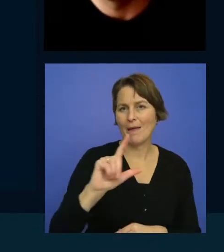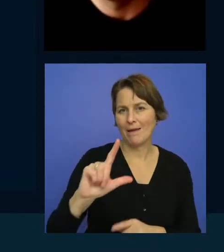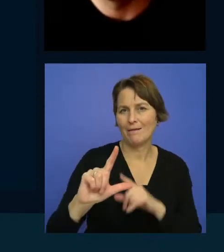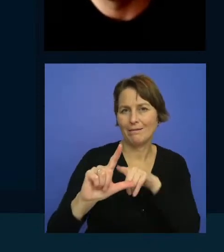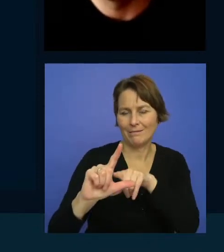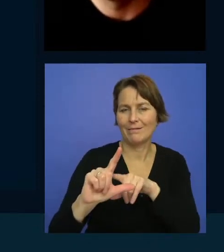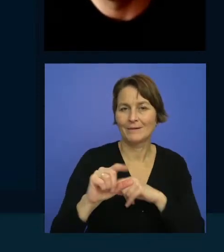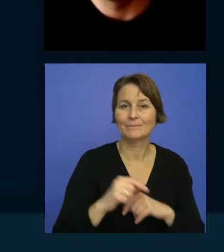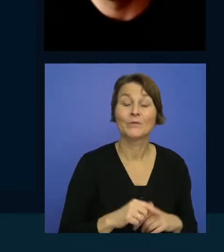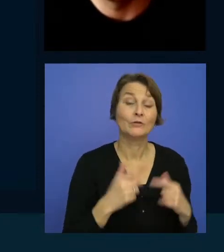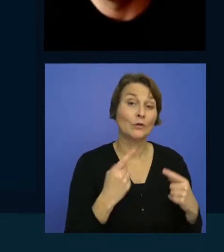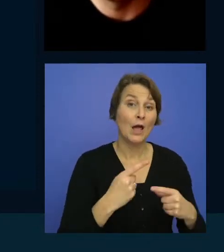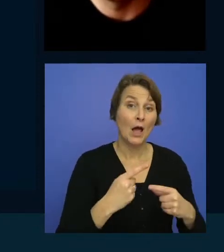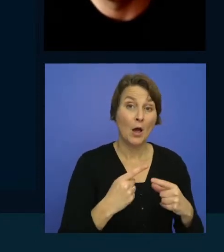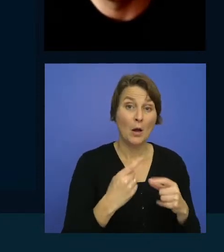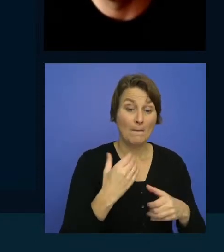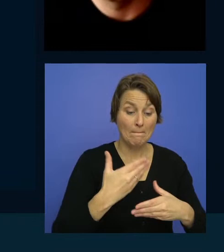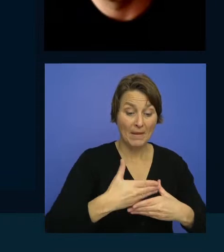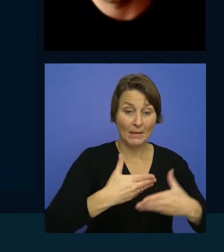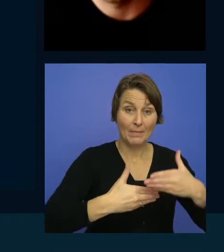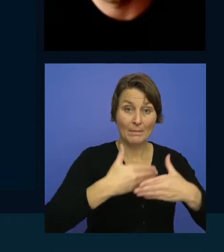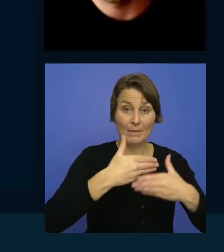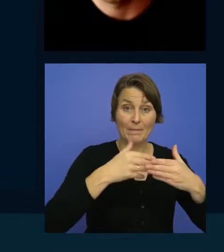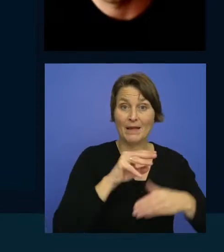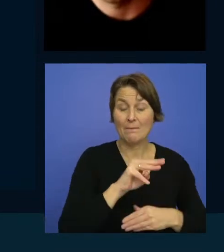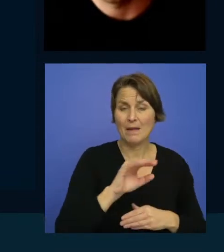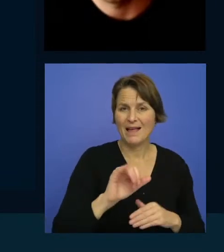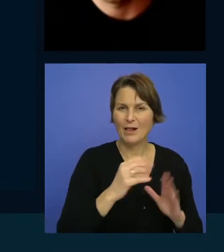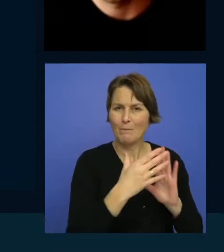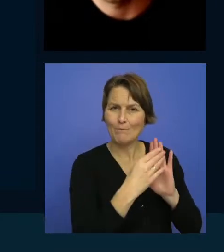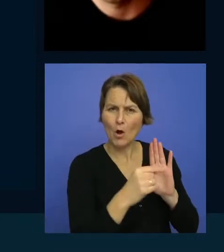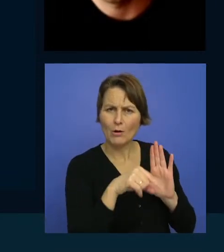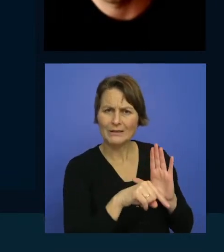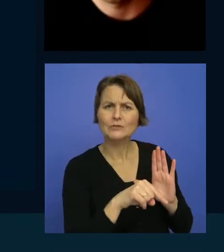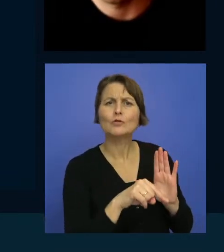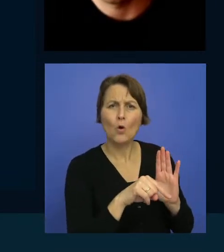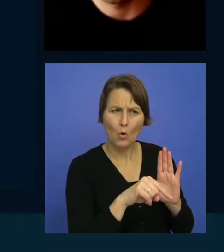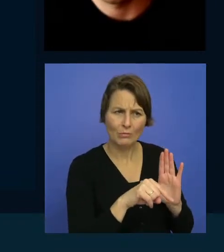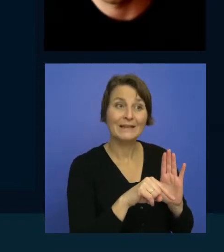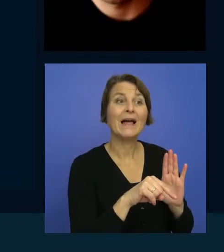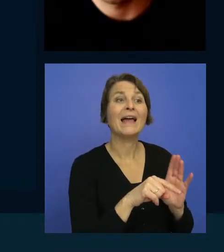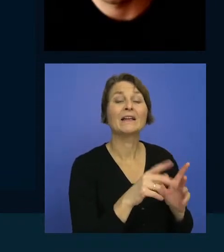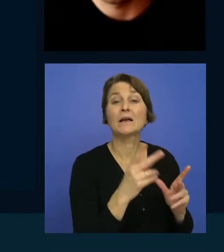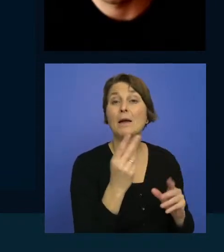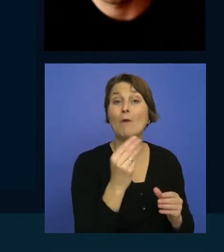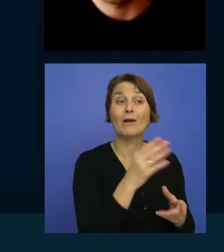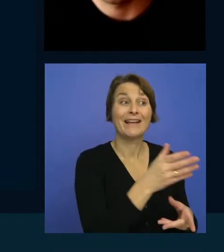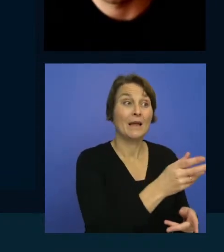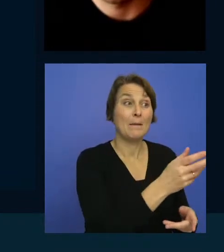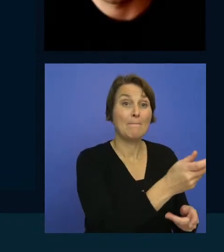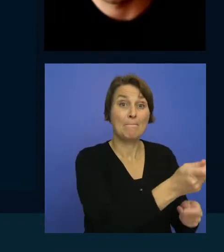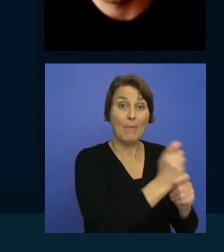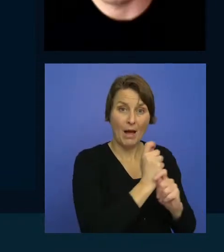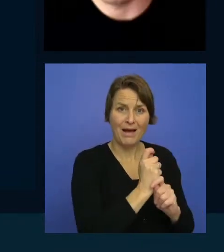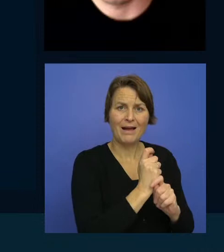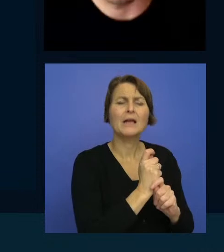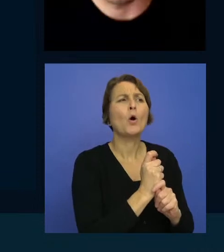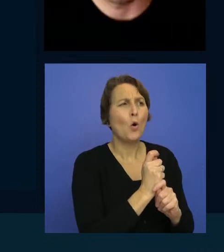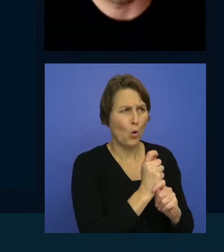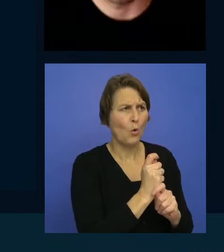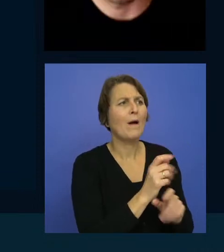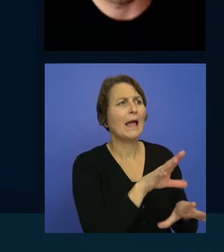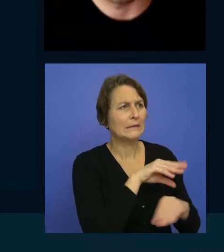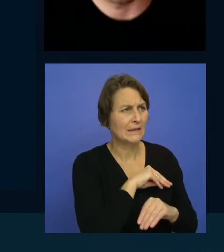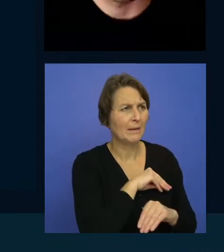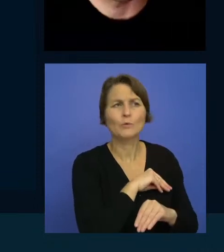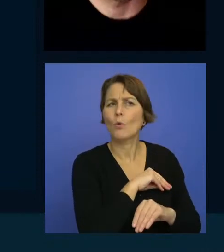model for loan applications to decide which to accept and which to reject. Let's dive in. Here I'm using Azure